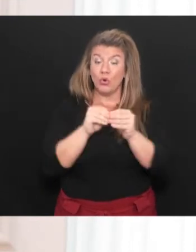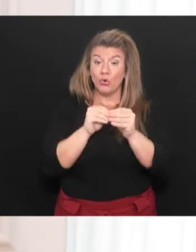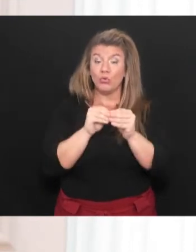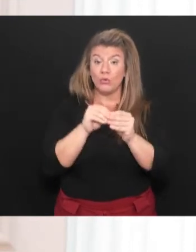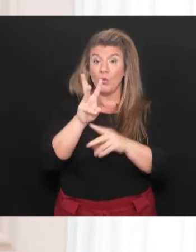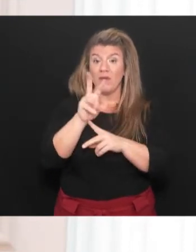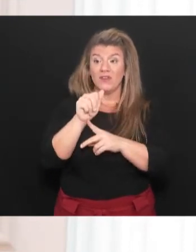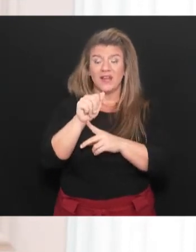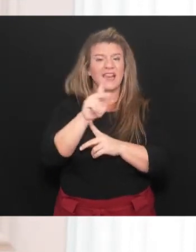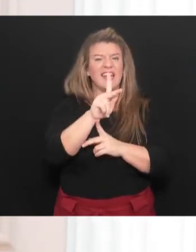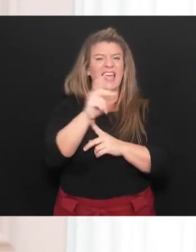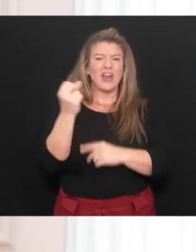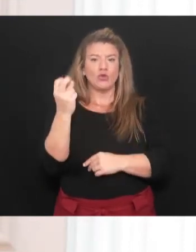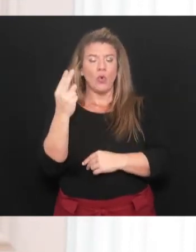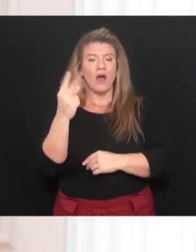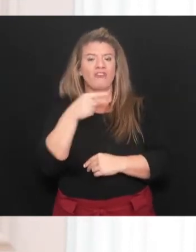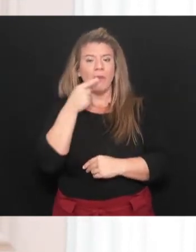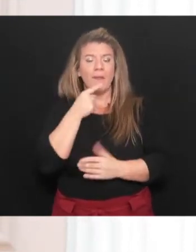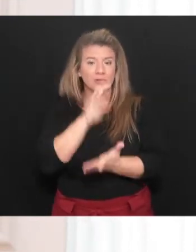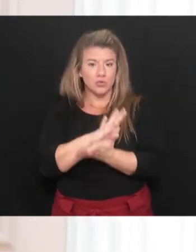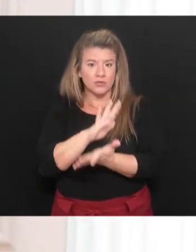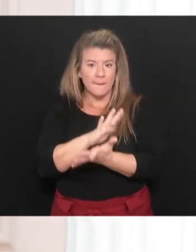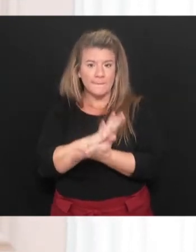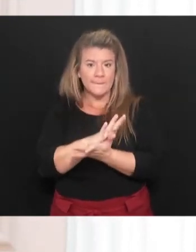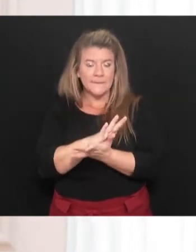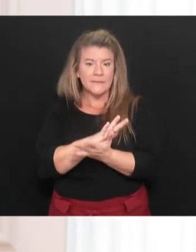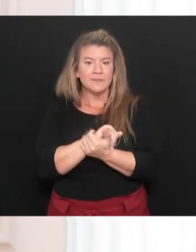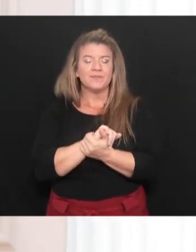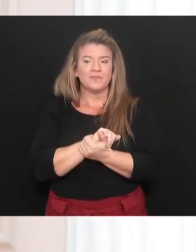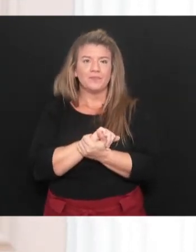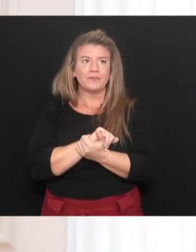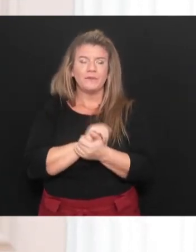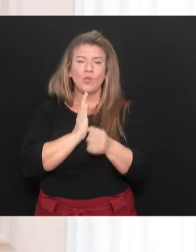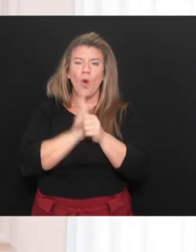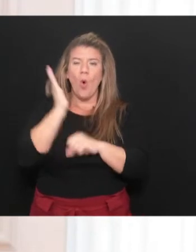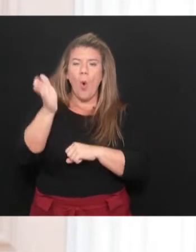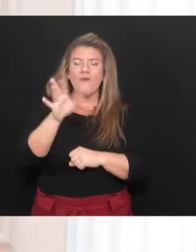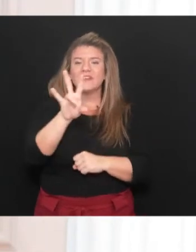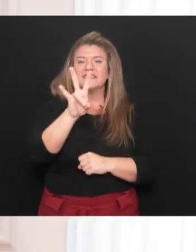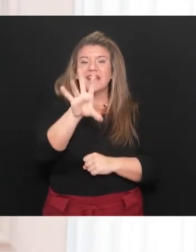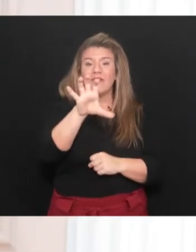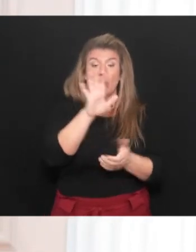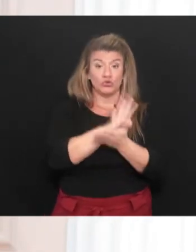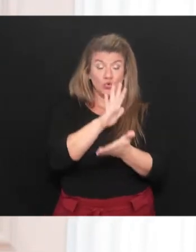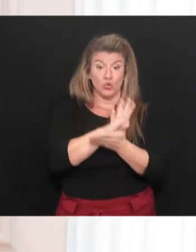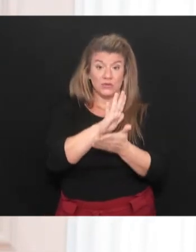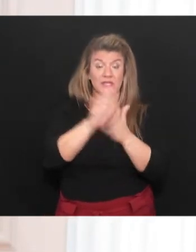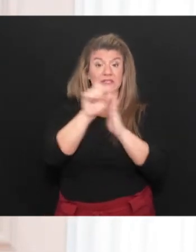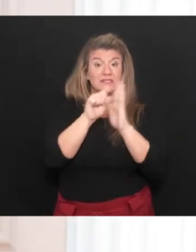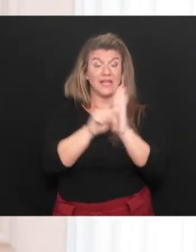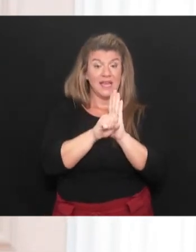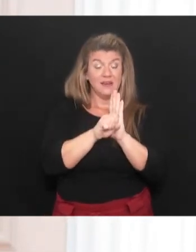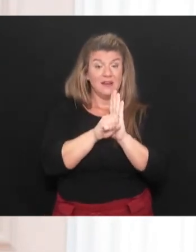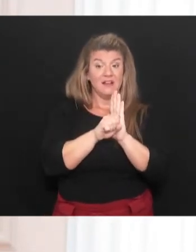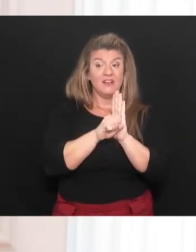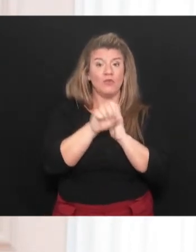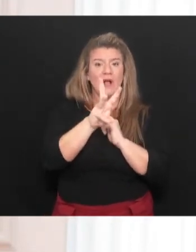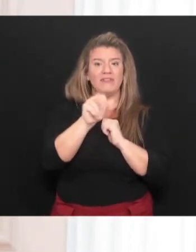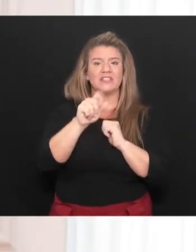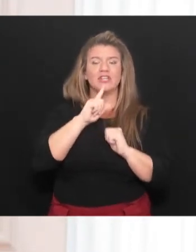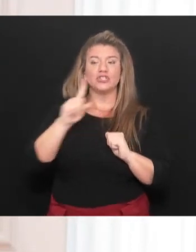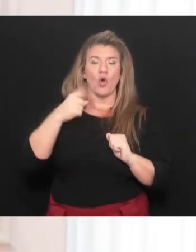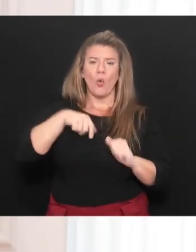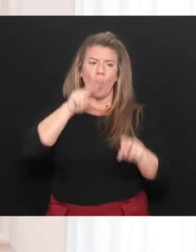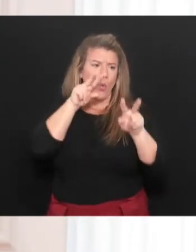now in our K-12 public schools. There's over 700 schools in the state of West Virginia, so they are being